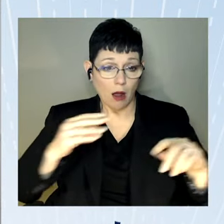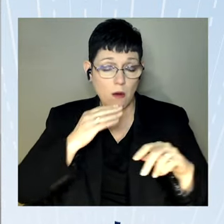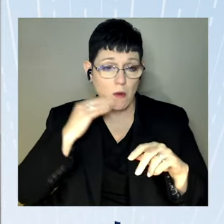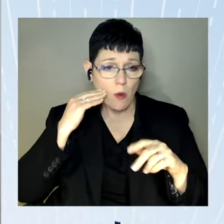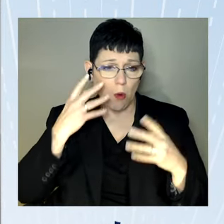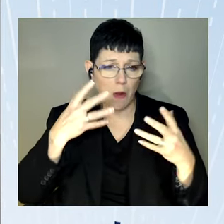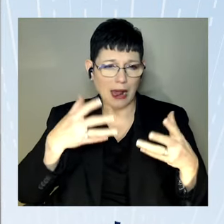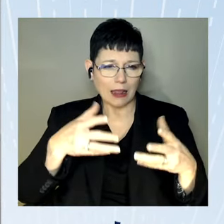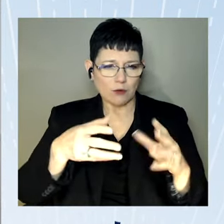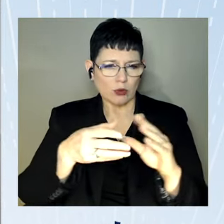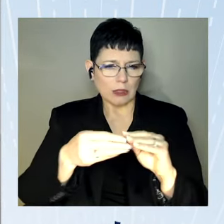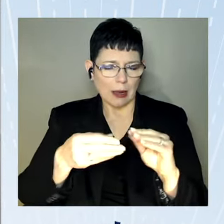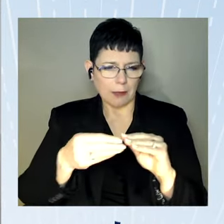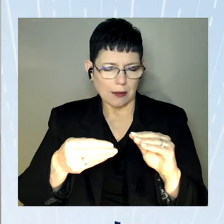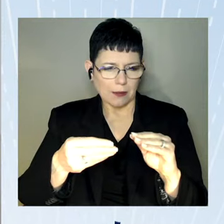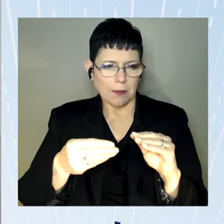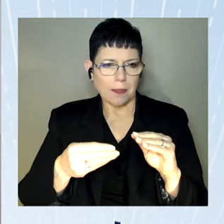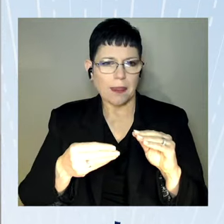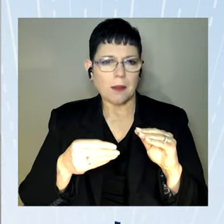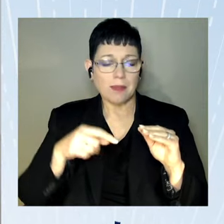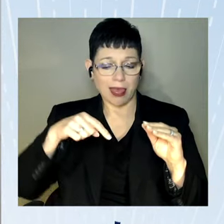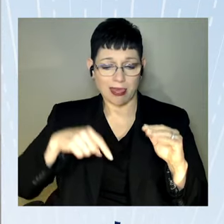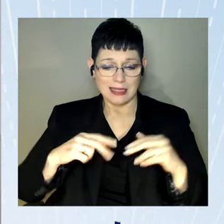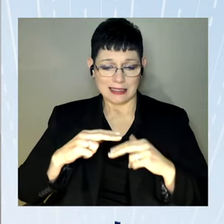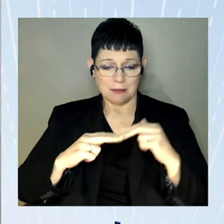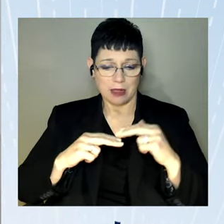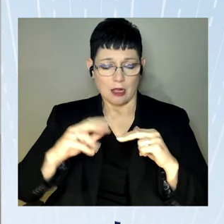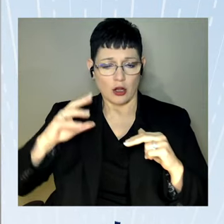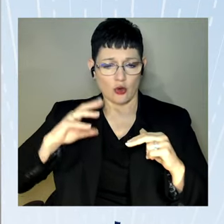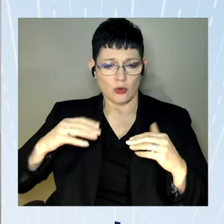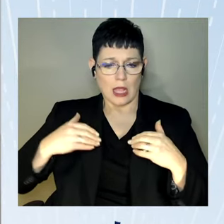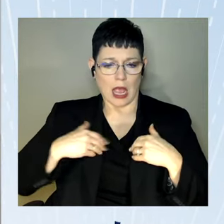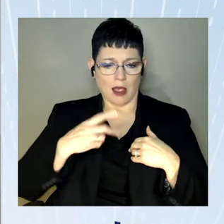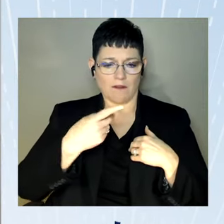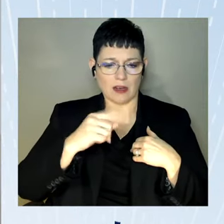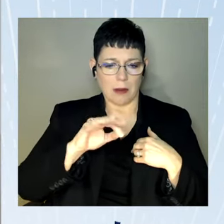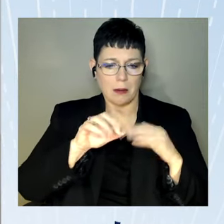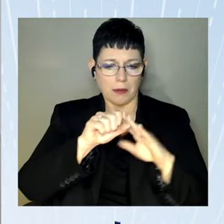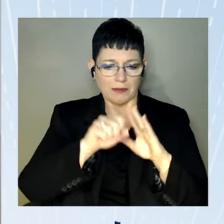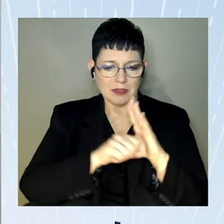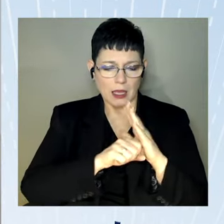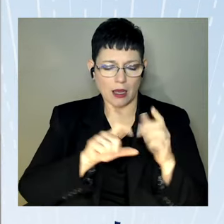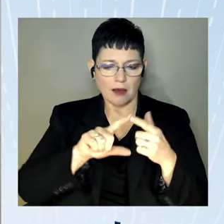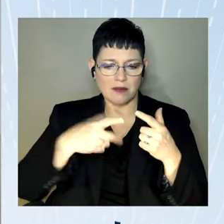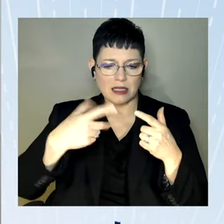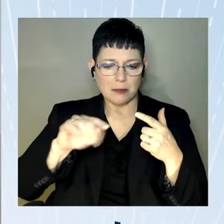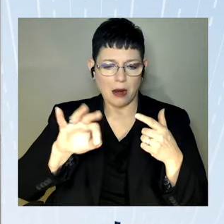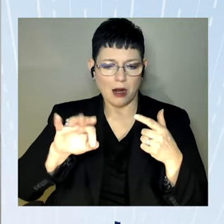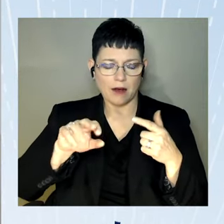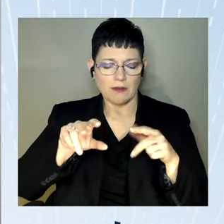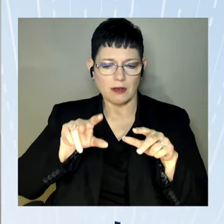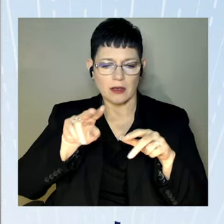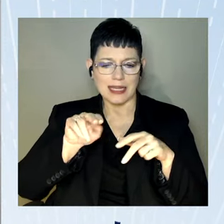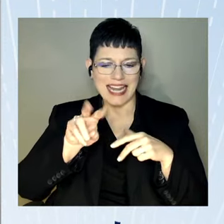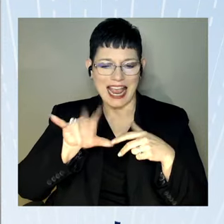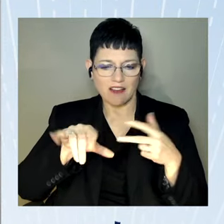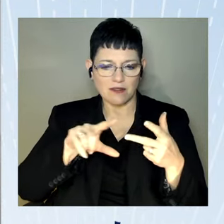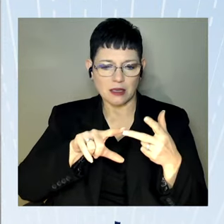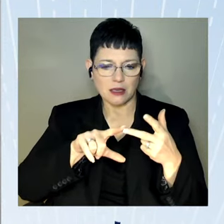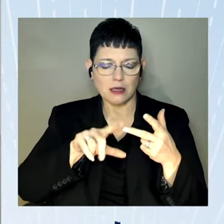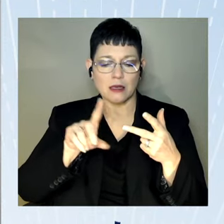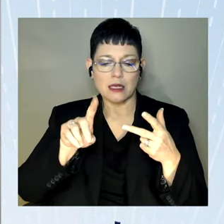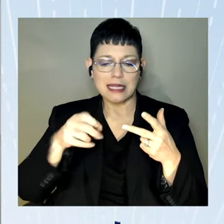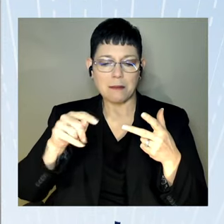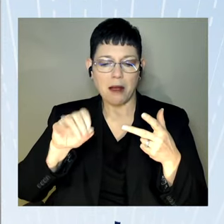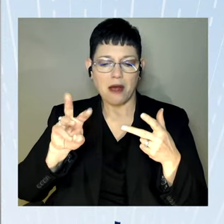building once occupied the Departments of State, Departments of the Navy, and the Department of War. A number